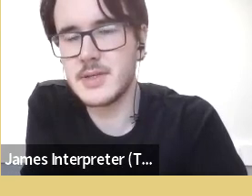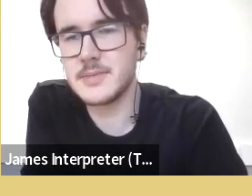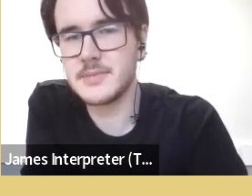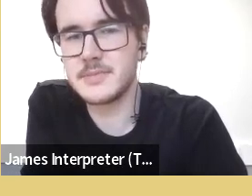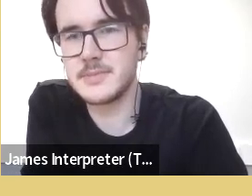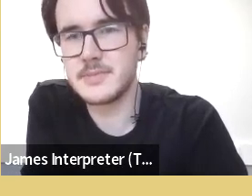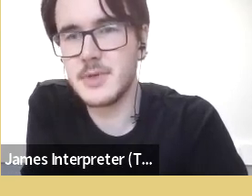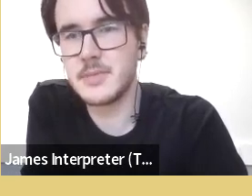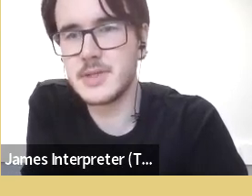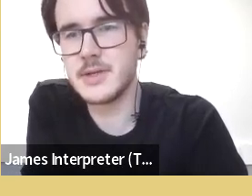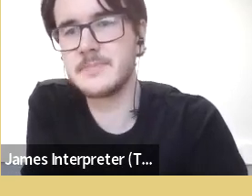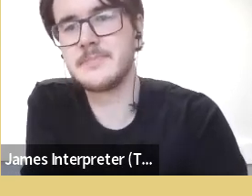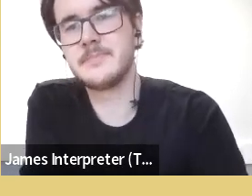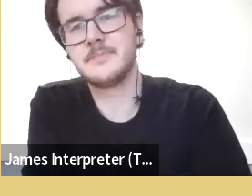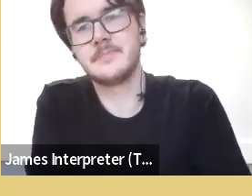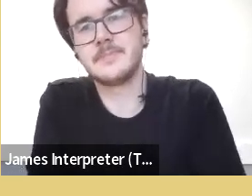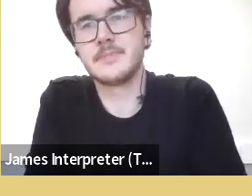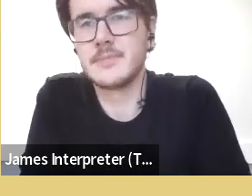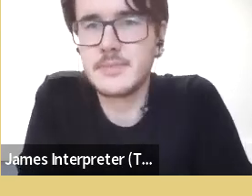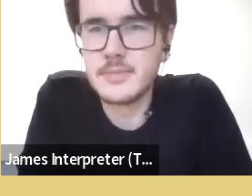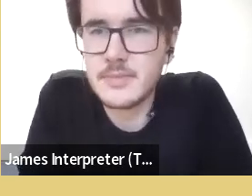And biscuits. Biscuit.